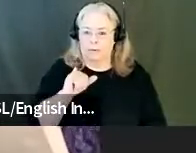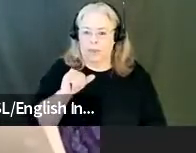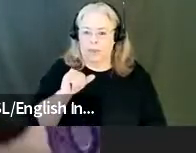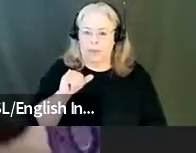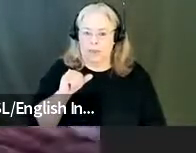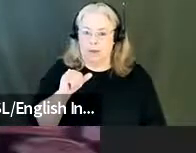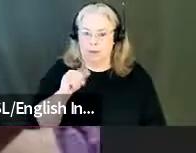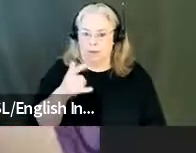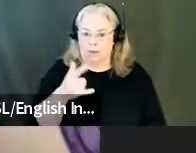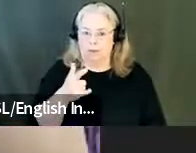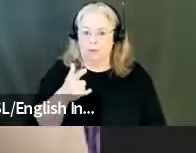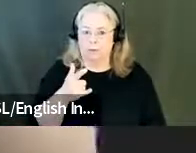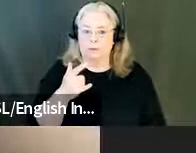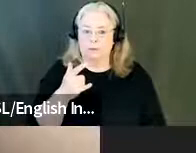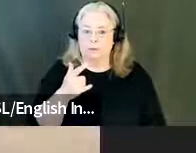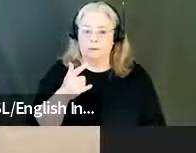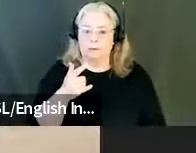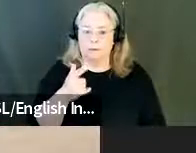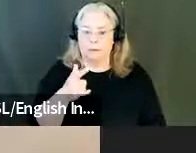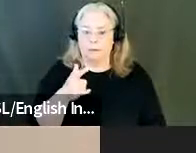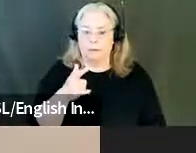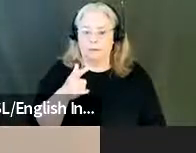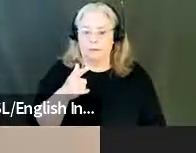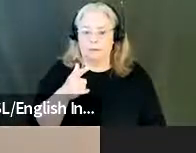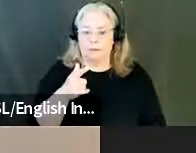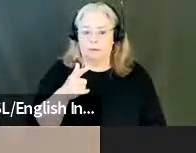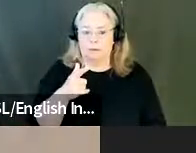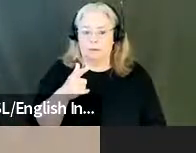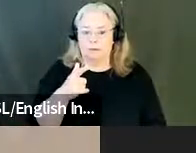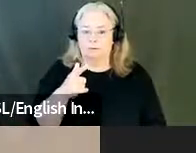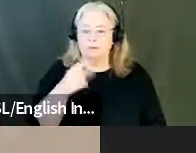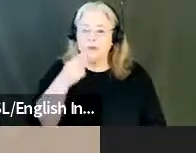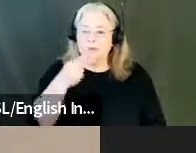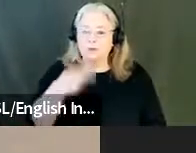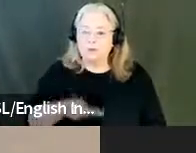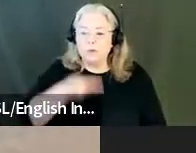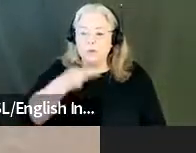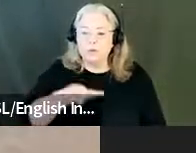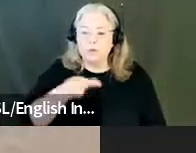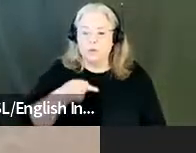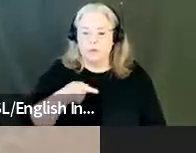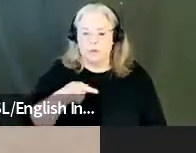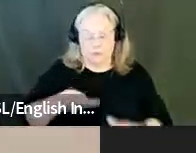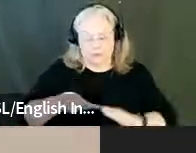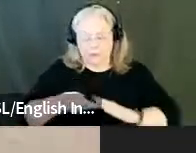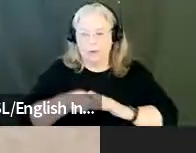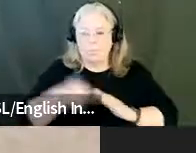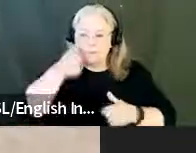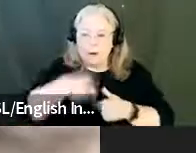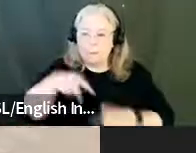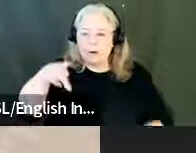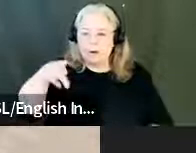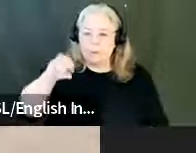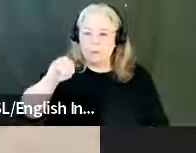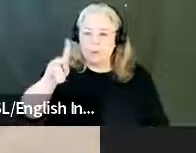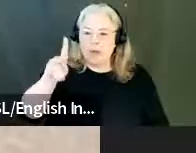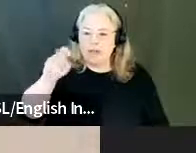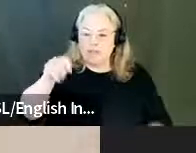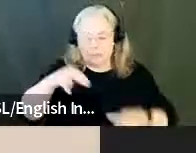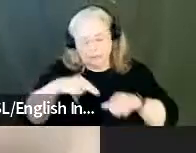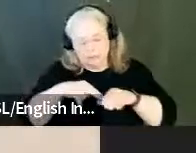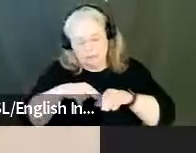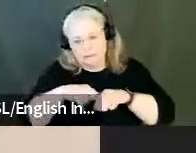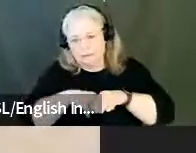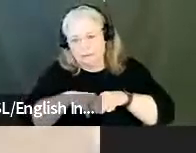it. Now I'm going to take my spoon and I'm going to slide it in there. So this is a